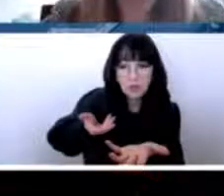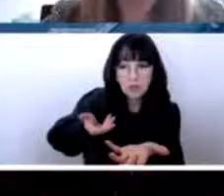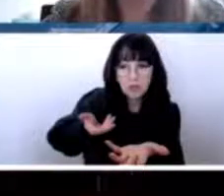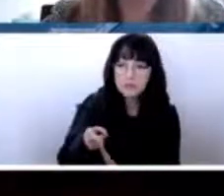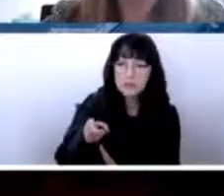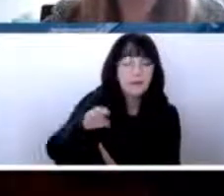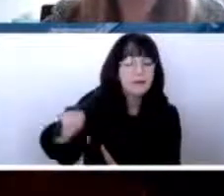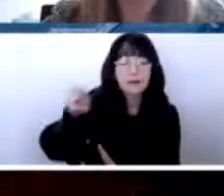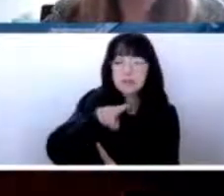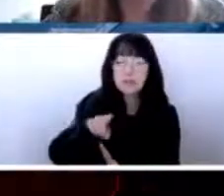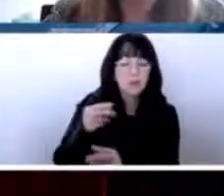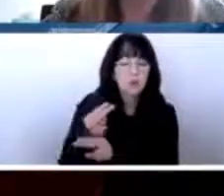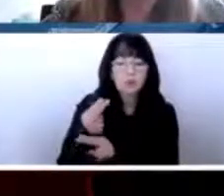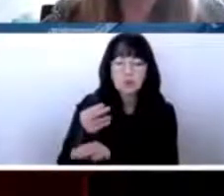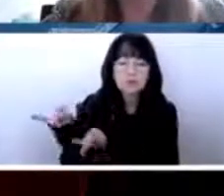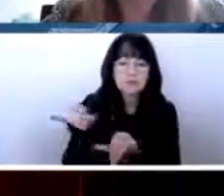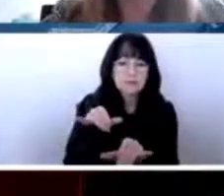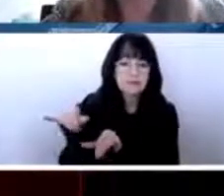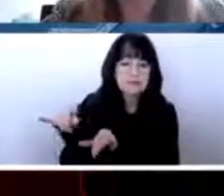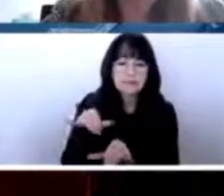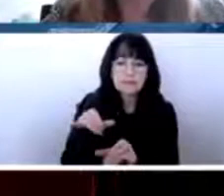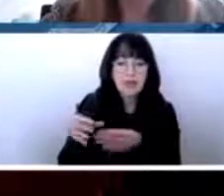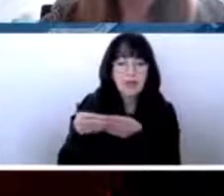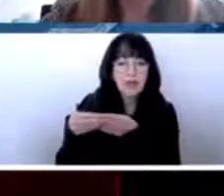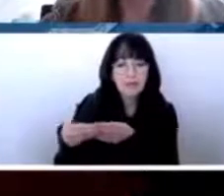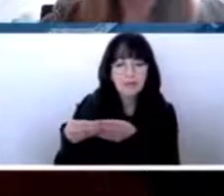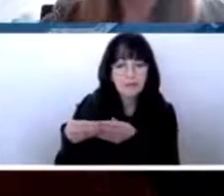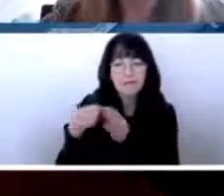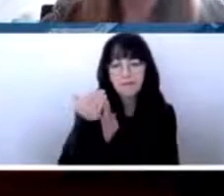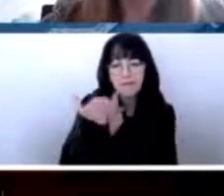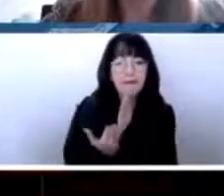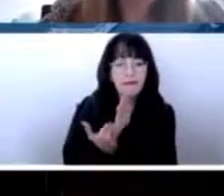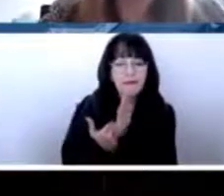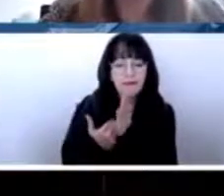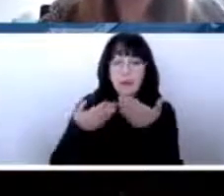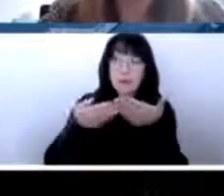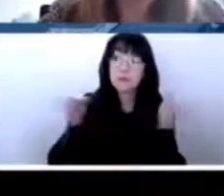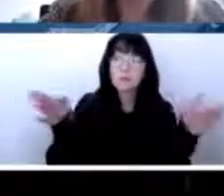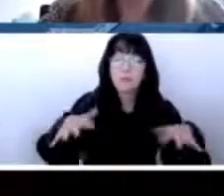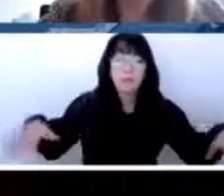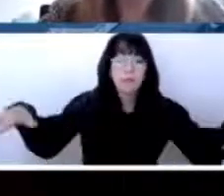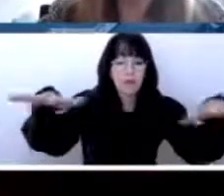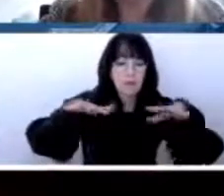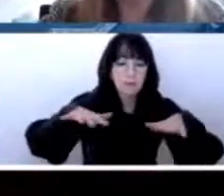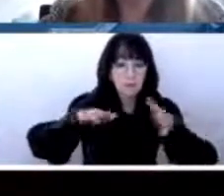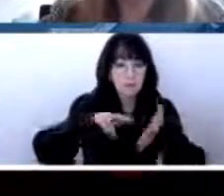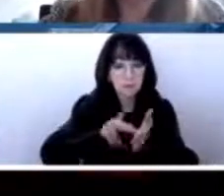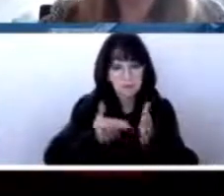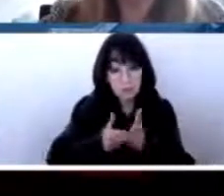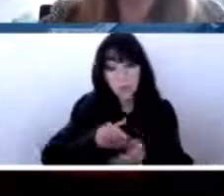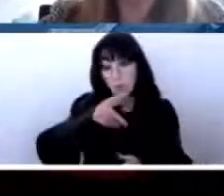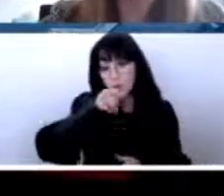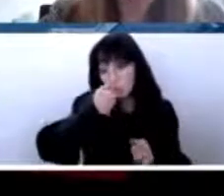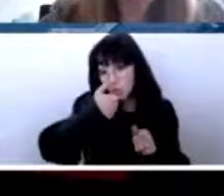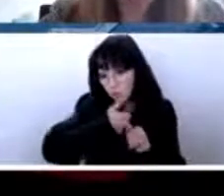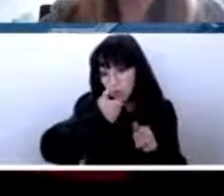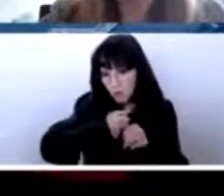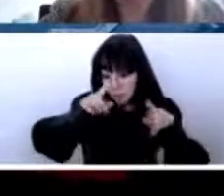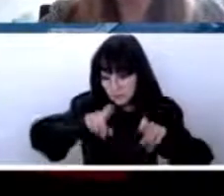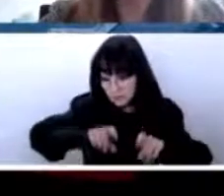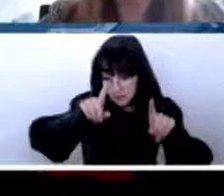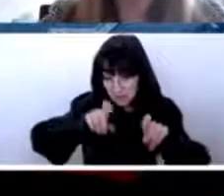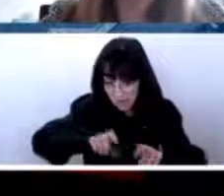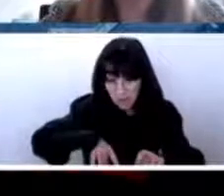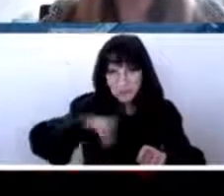as the rest of the public. And what that means is for isolation, or for those who test positive, they